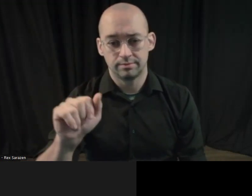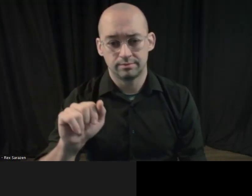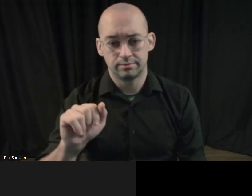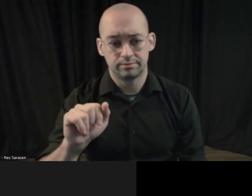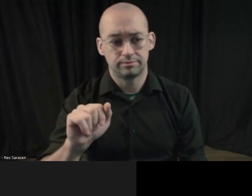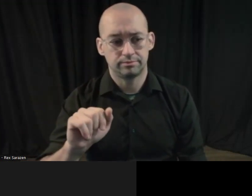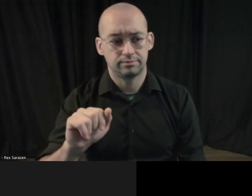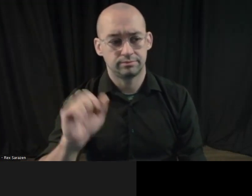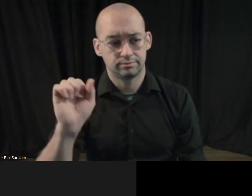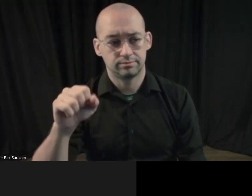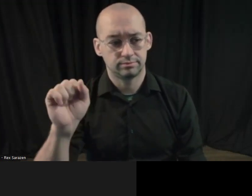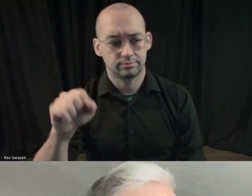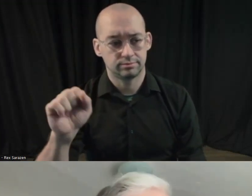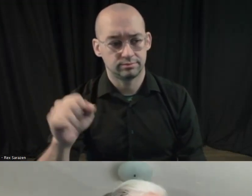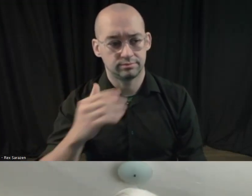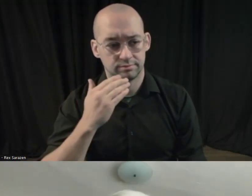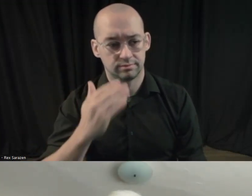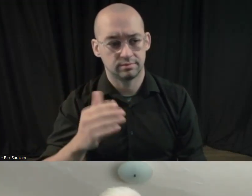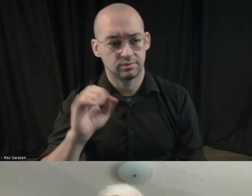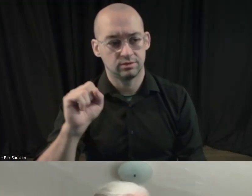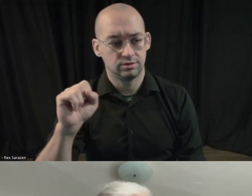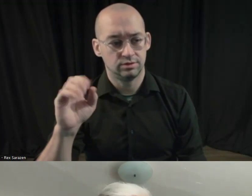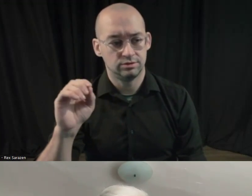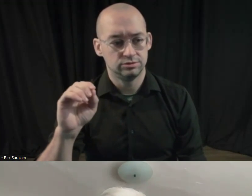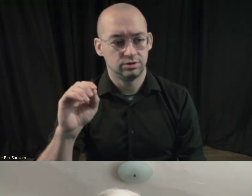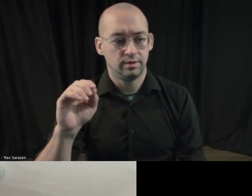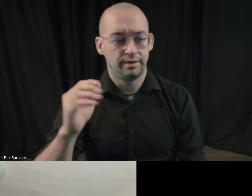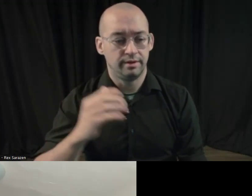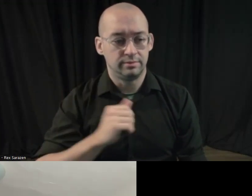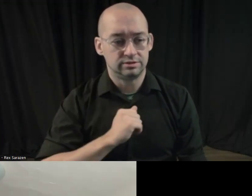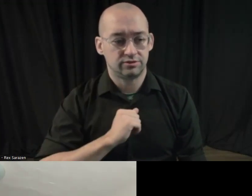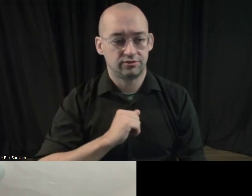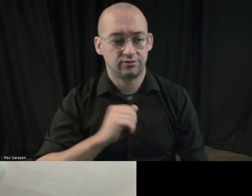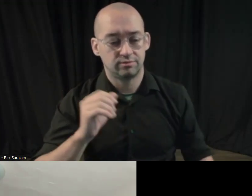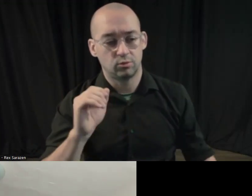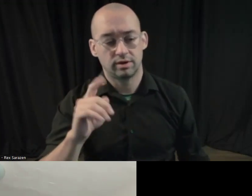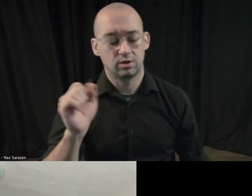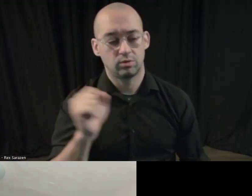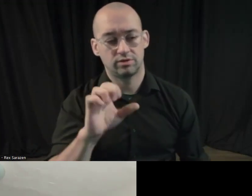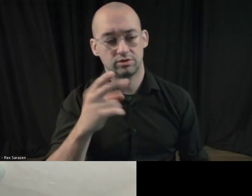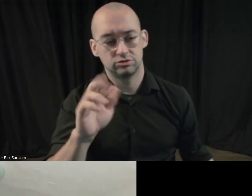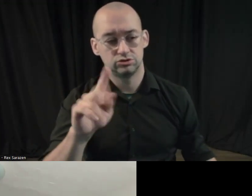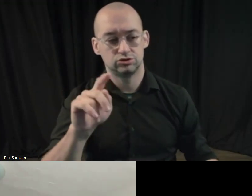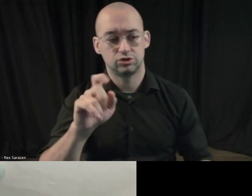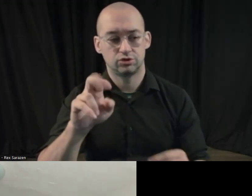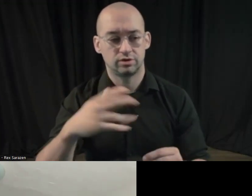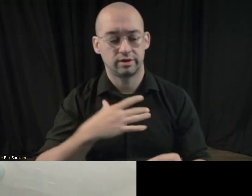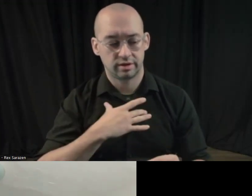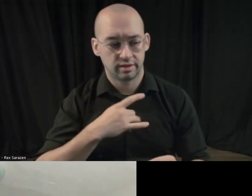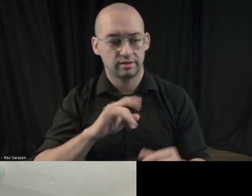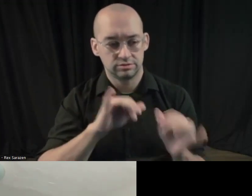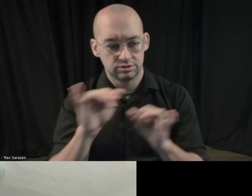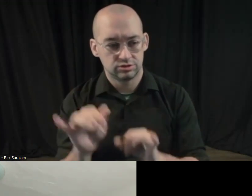Yep, thank you. So I'm good with the charter. I like it in general. I would say